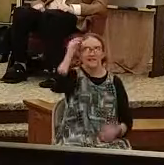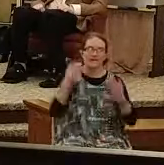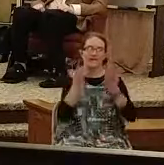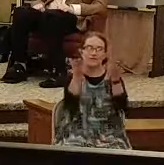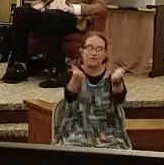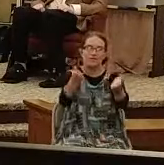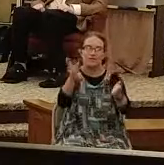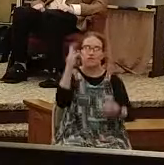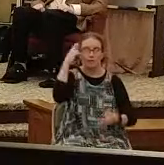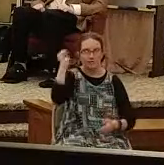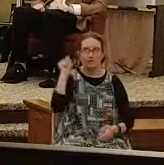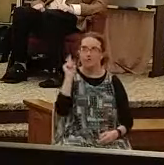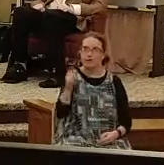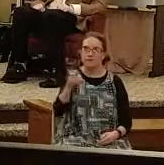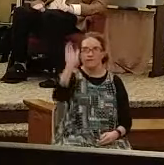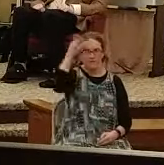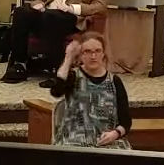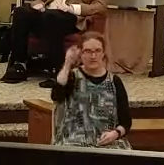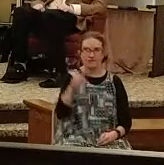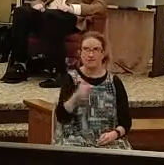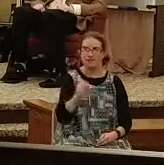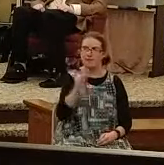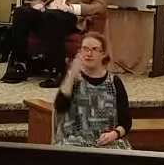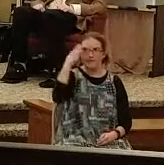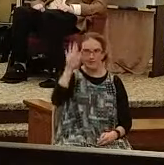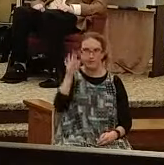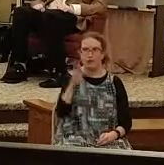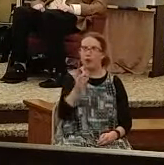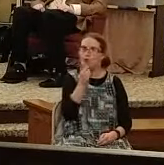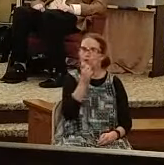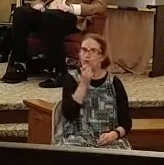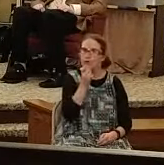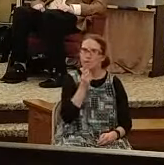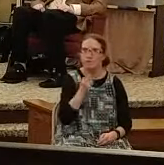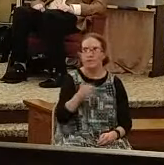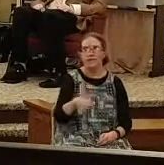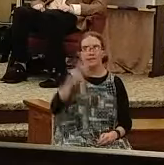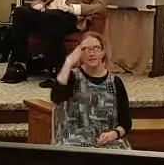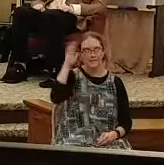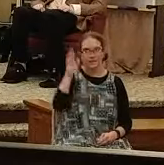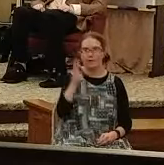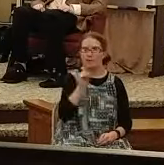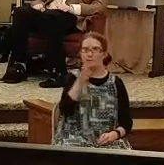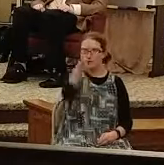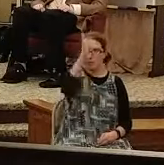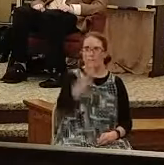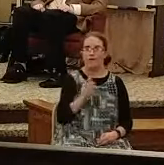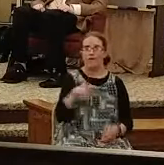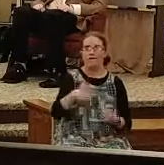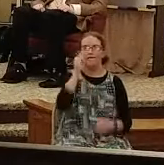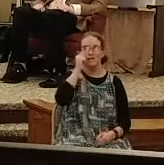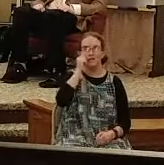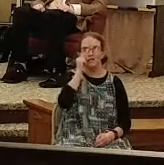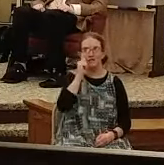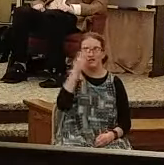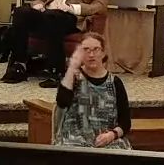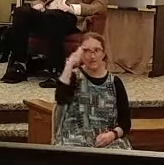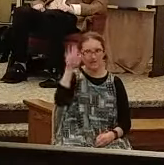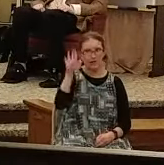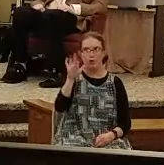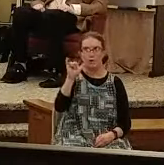offer for two reasons. One, Satan really did not know who he was. He didn't know that was really God in flesh. He did not know that